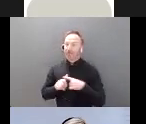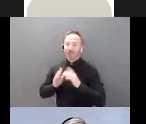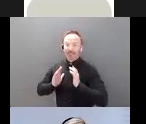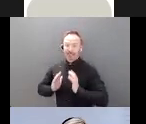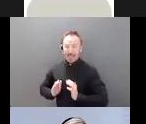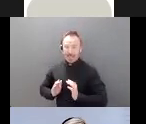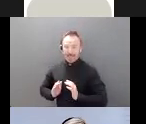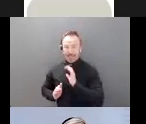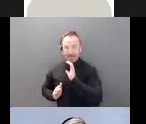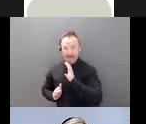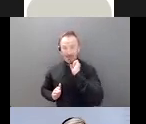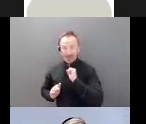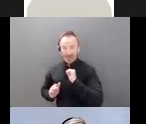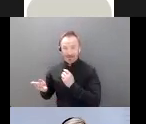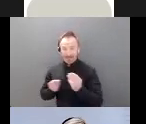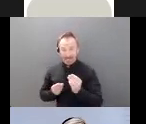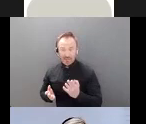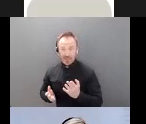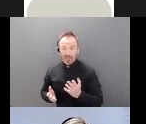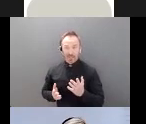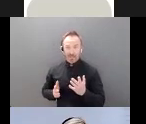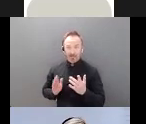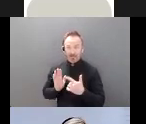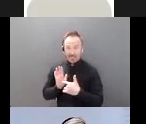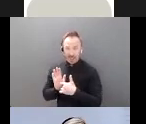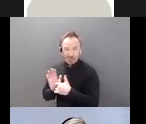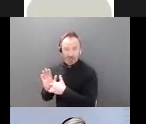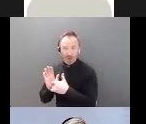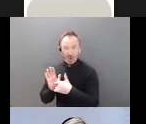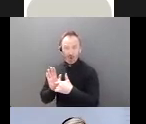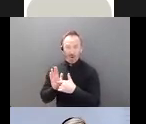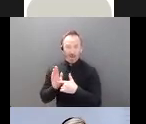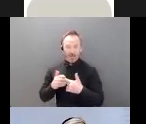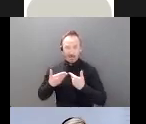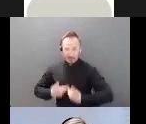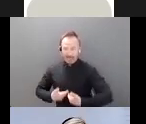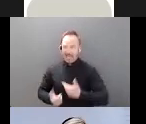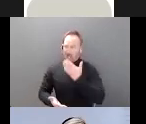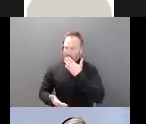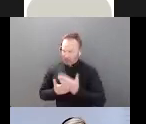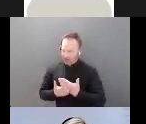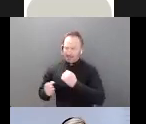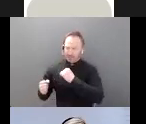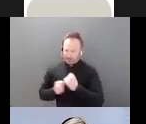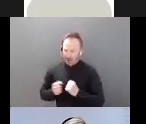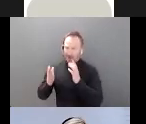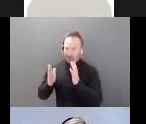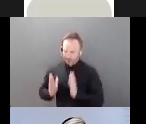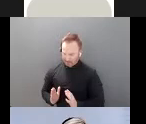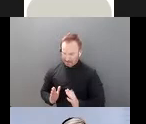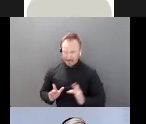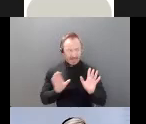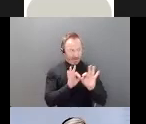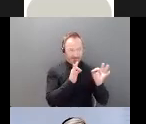like how to show yourself to be a good, solid, strong person so that your family may come out and reach out to you or may be willing